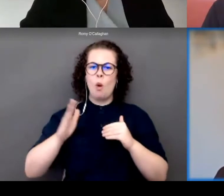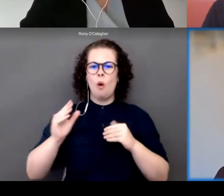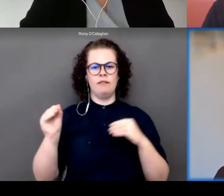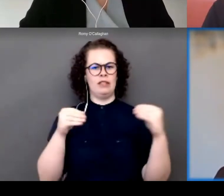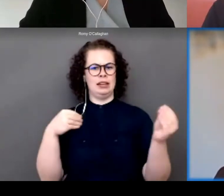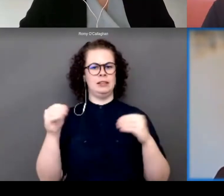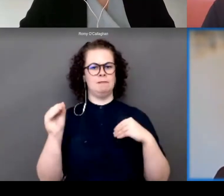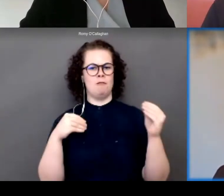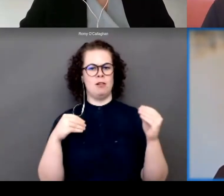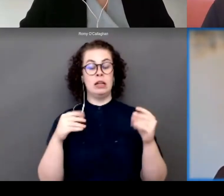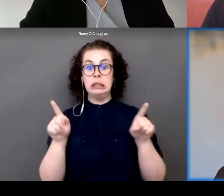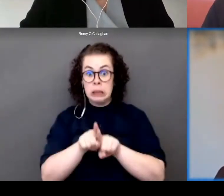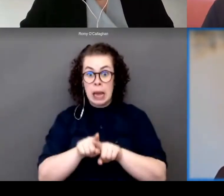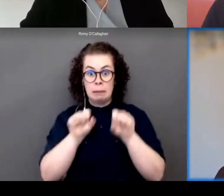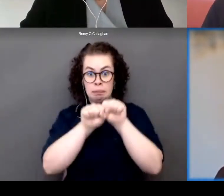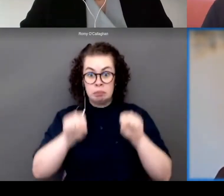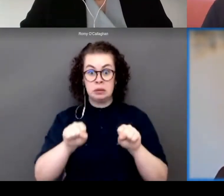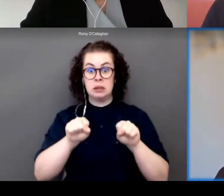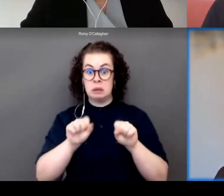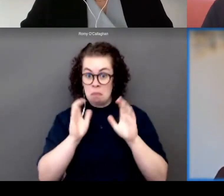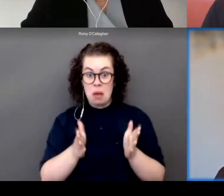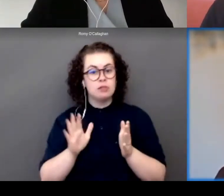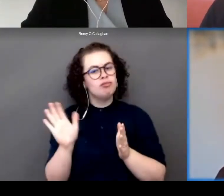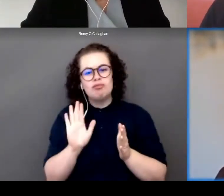creative solutions in order